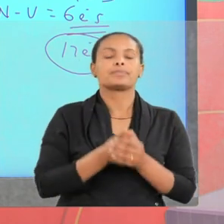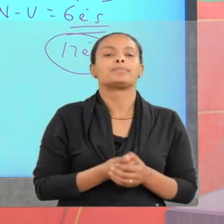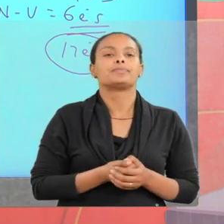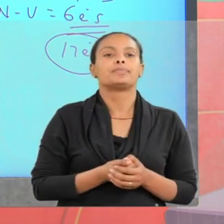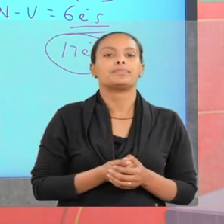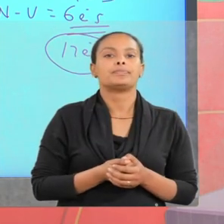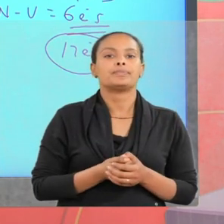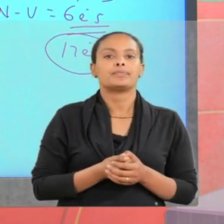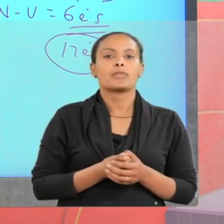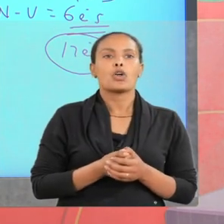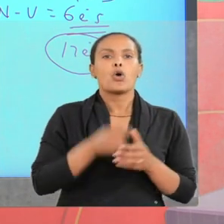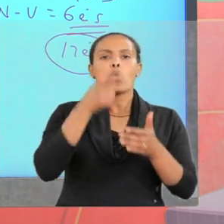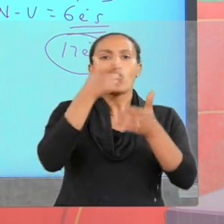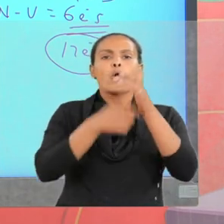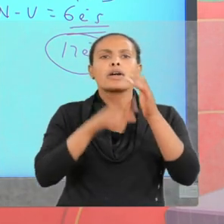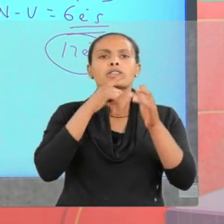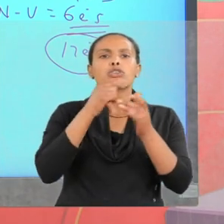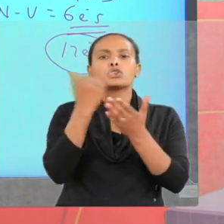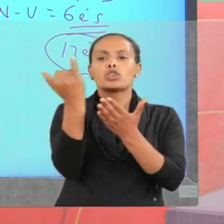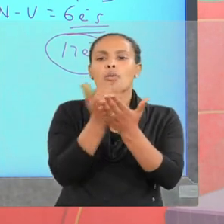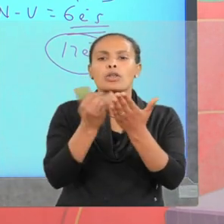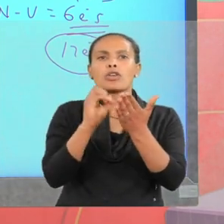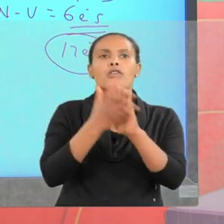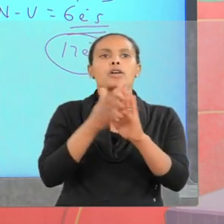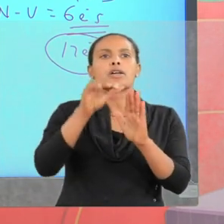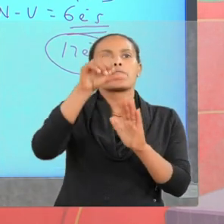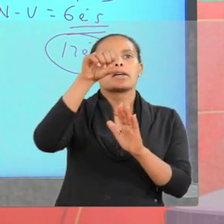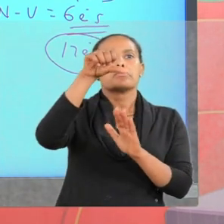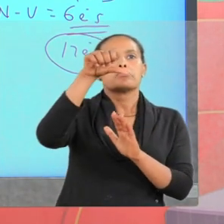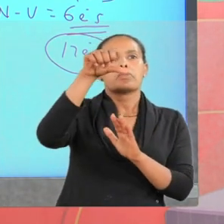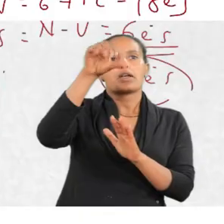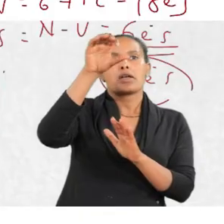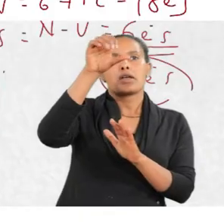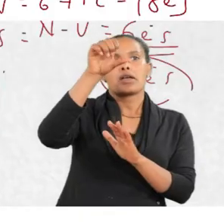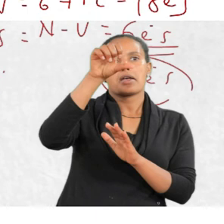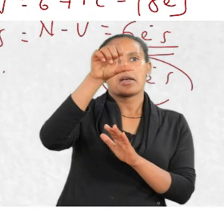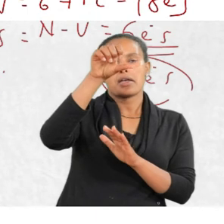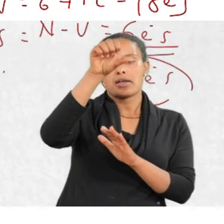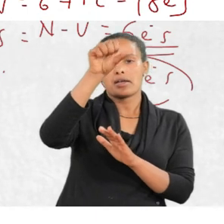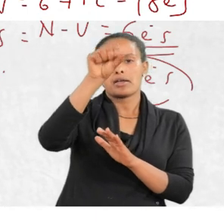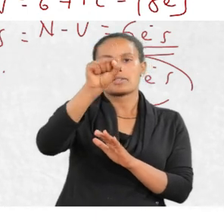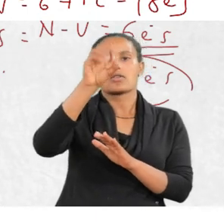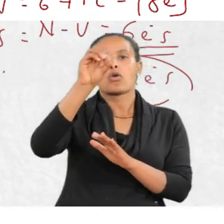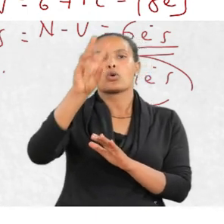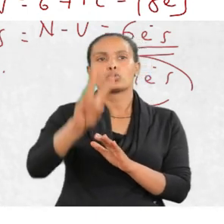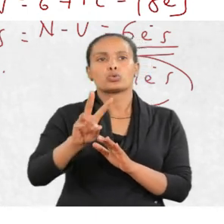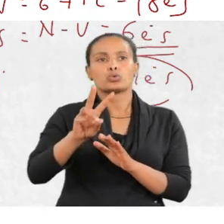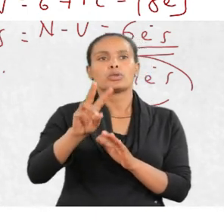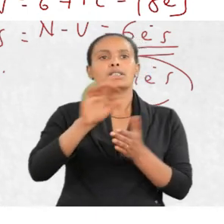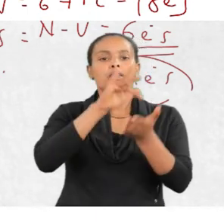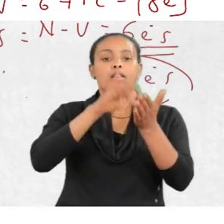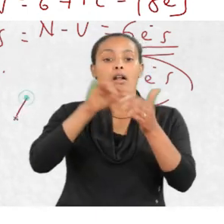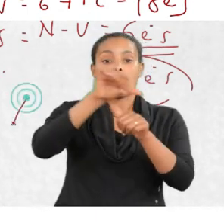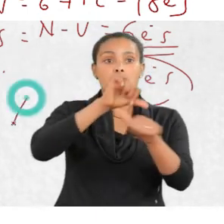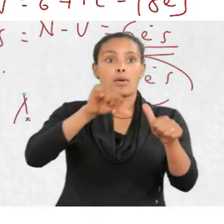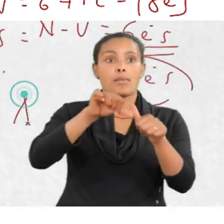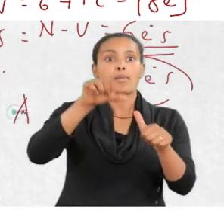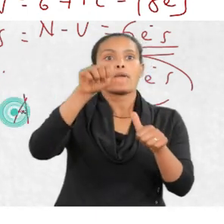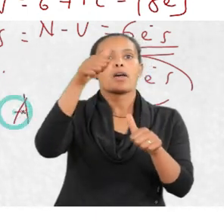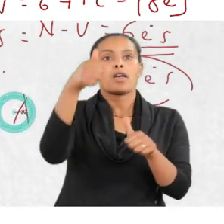hybridization. What is the geometry of sulfur dioxide? This is a type of central atom,